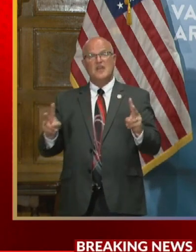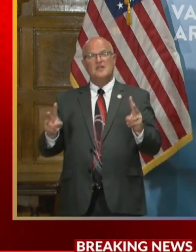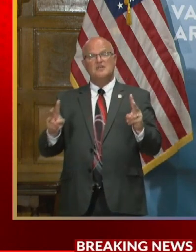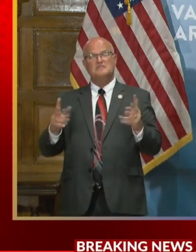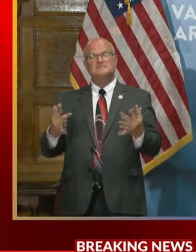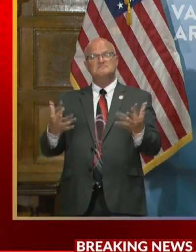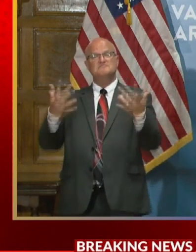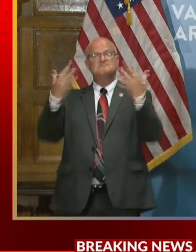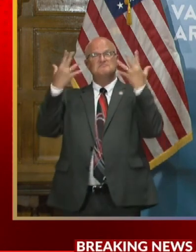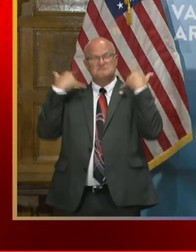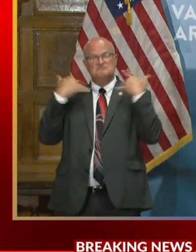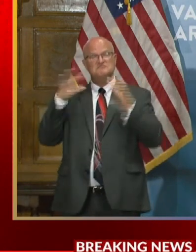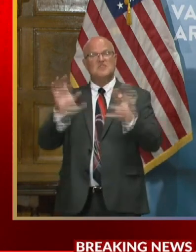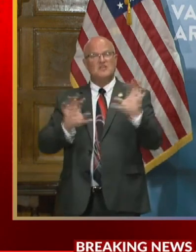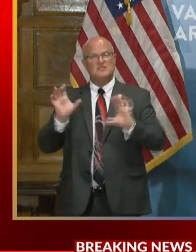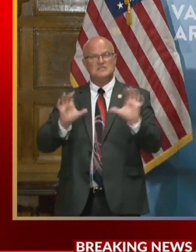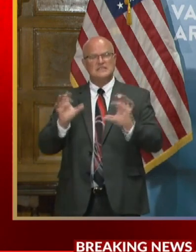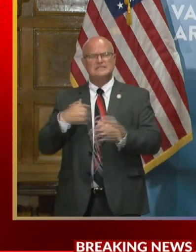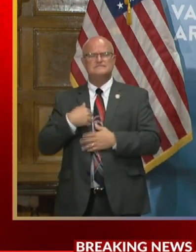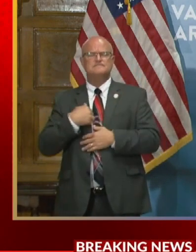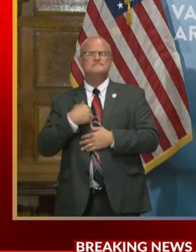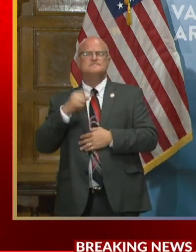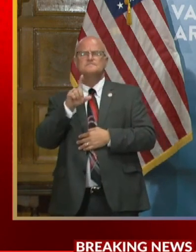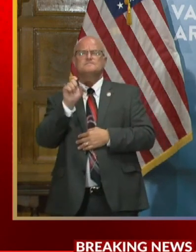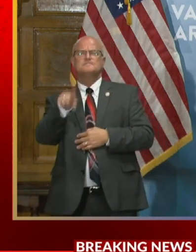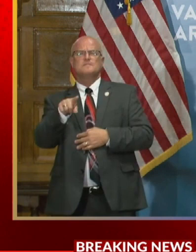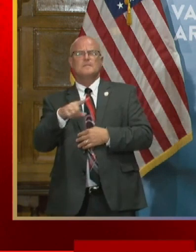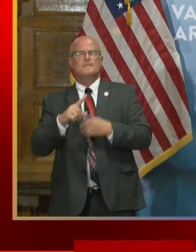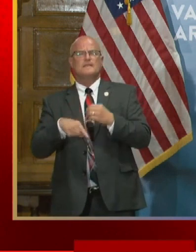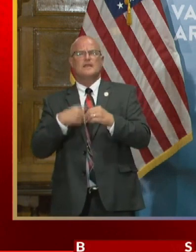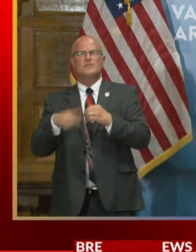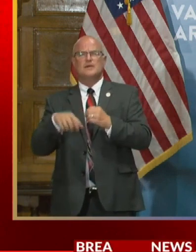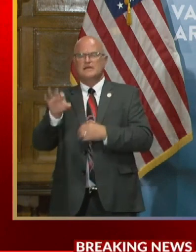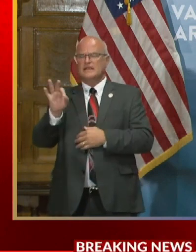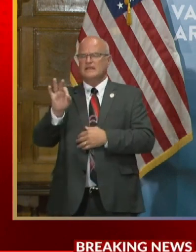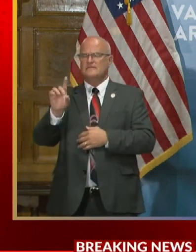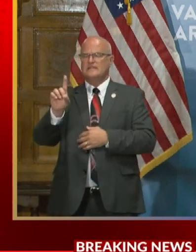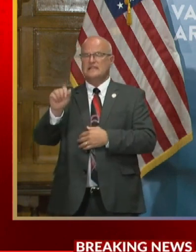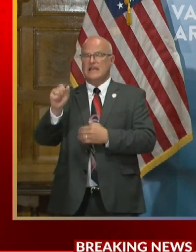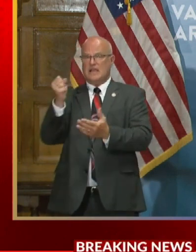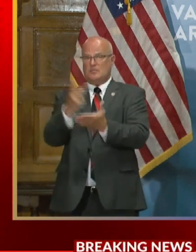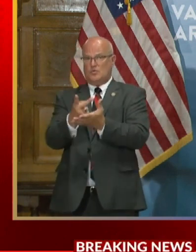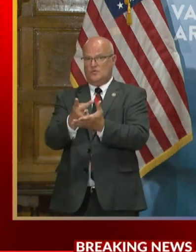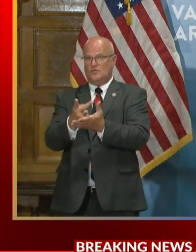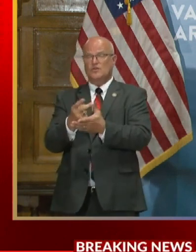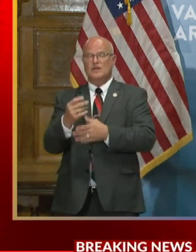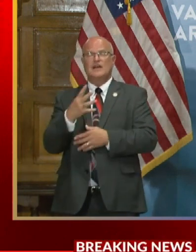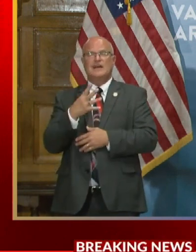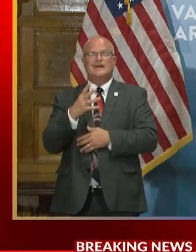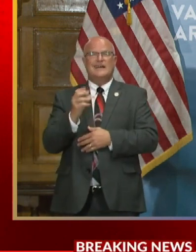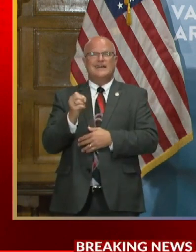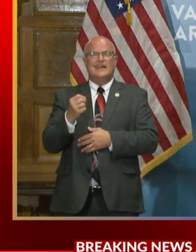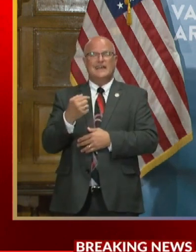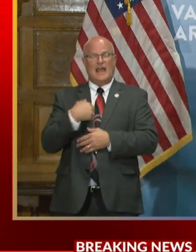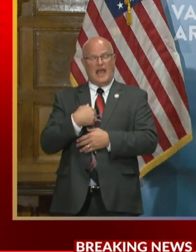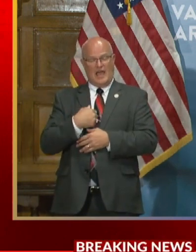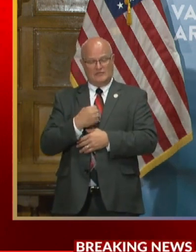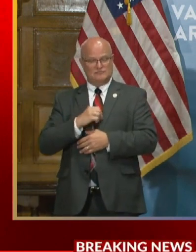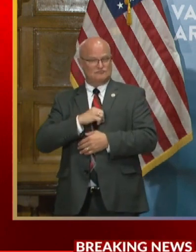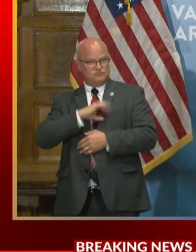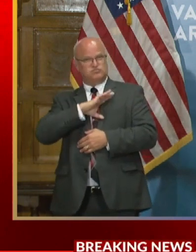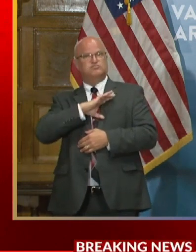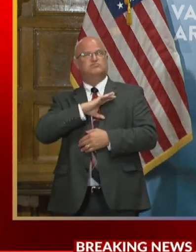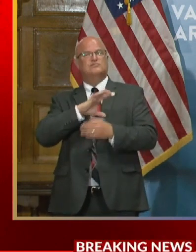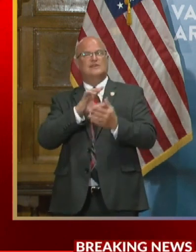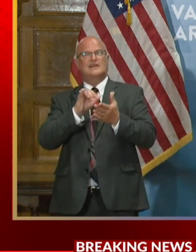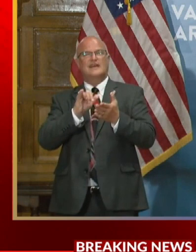congenial conversation. I did raise the issue about FDA approval, and I was encouraged